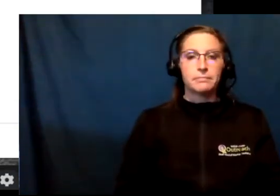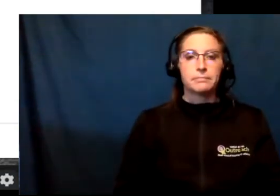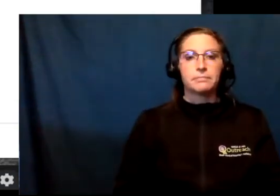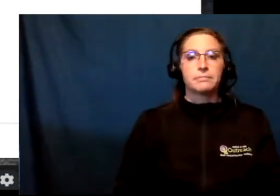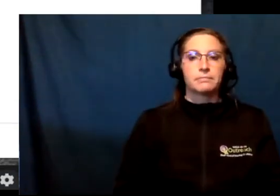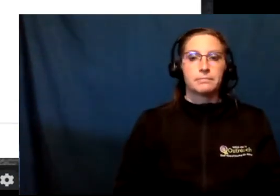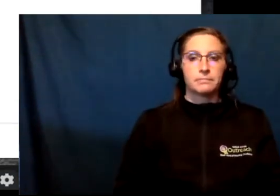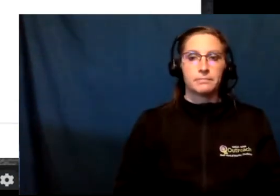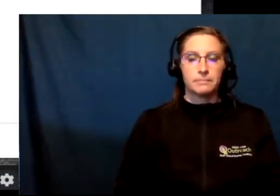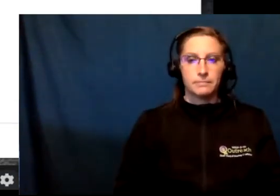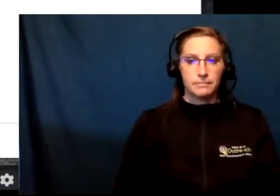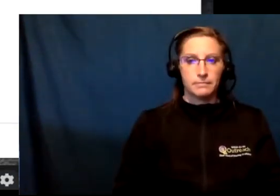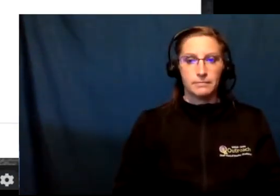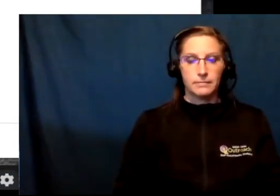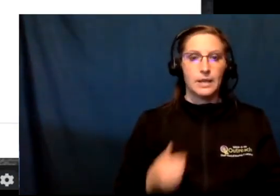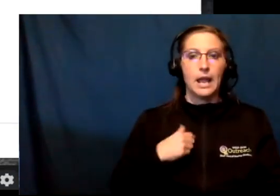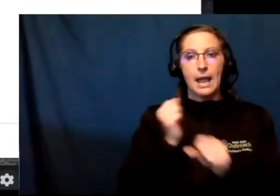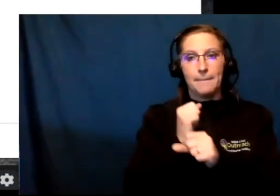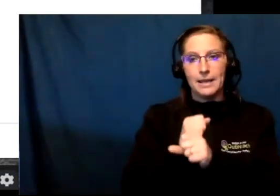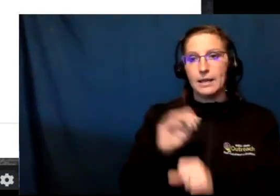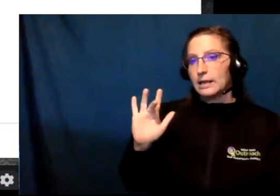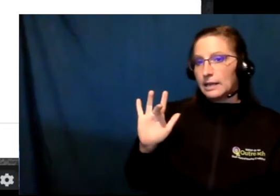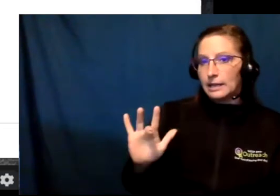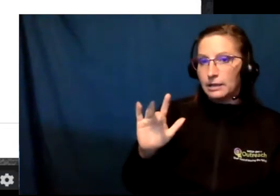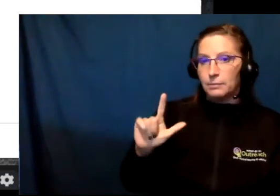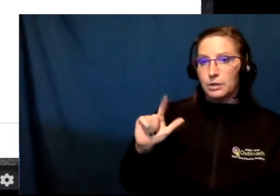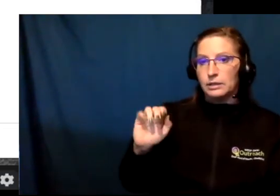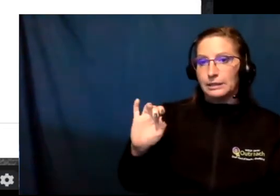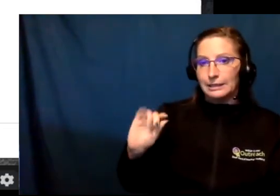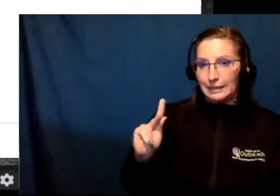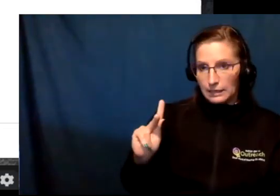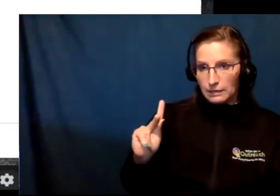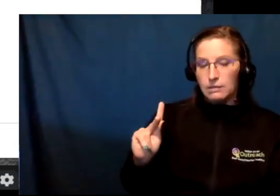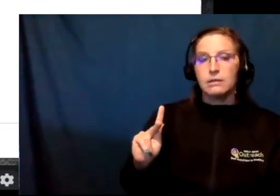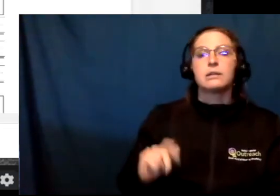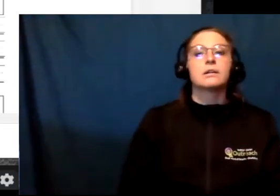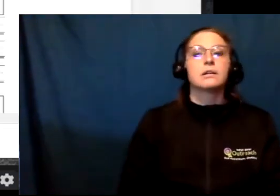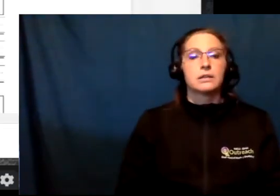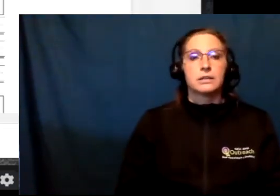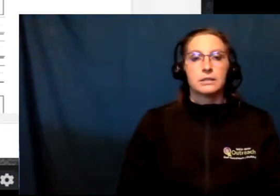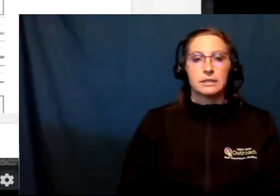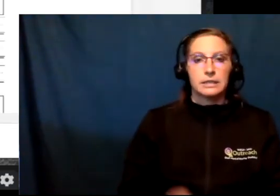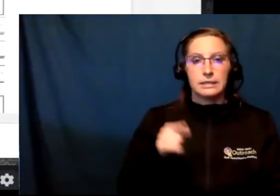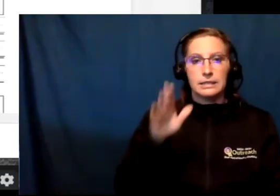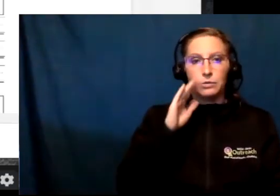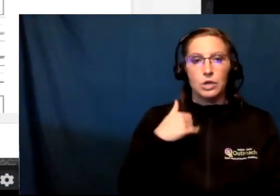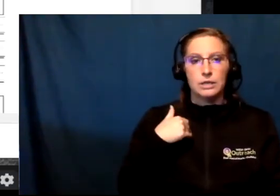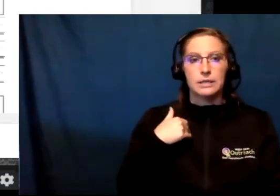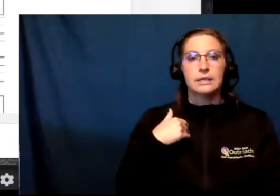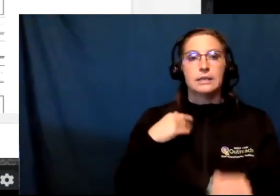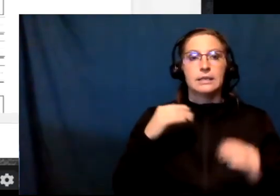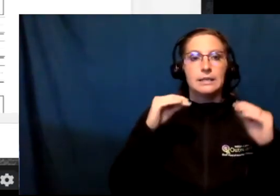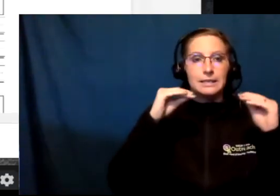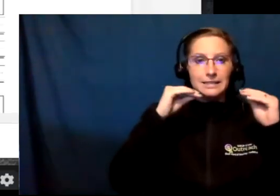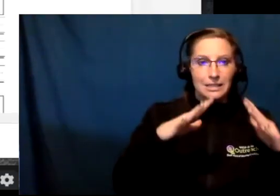again, I make a clickable link and it takes me to, so this one's going to Teachers Pay Teachers.